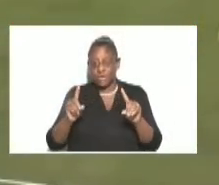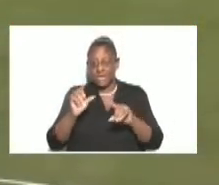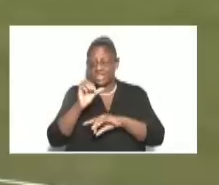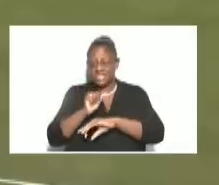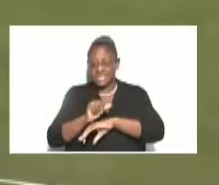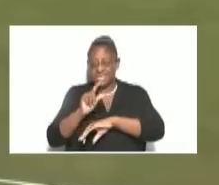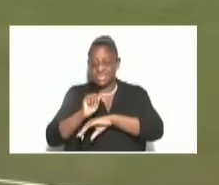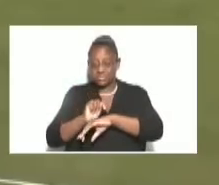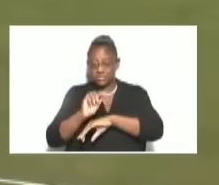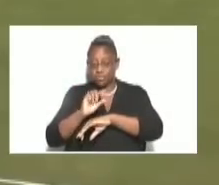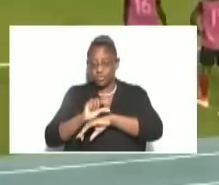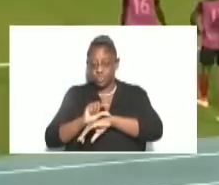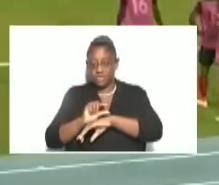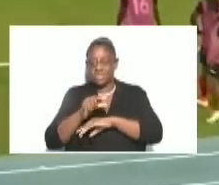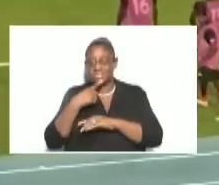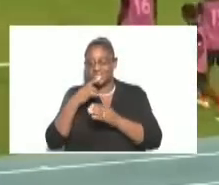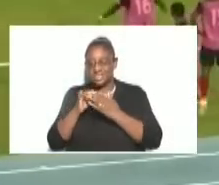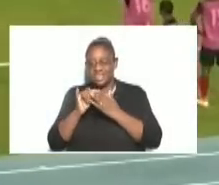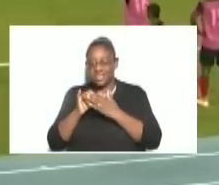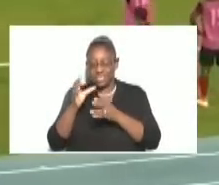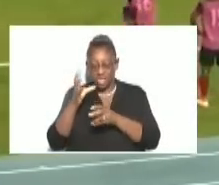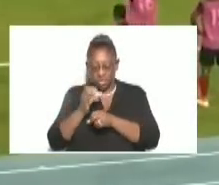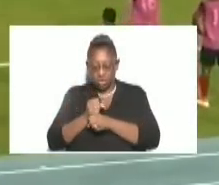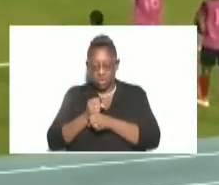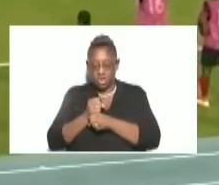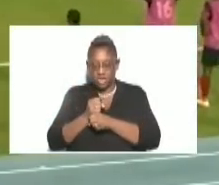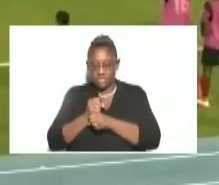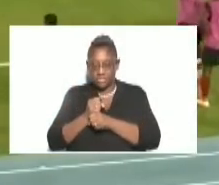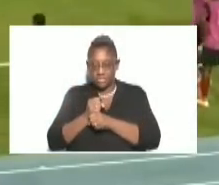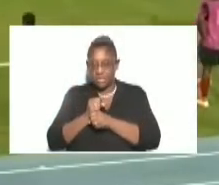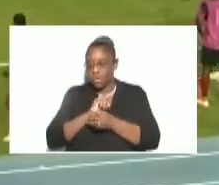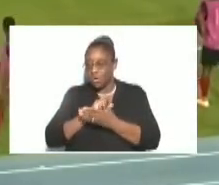would respond with a penalty shot in the 77th. That